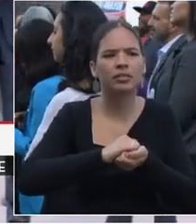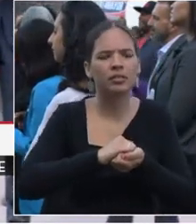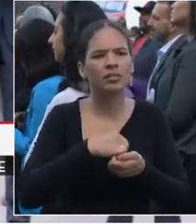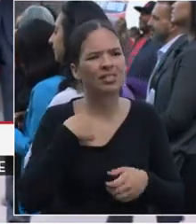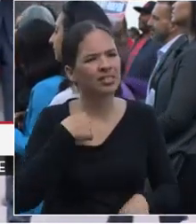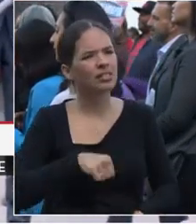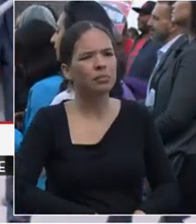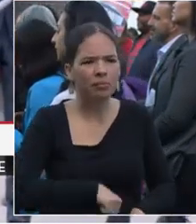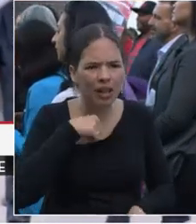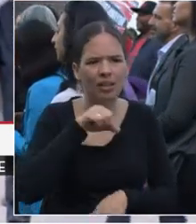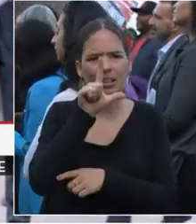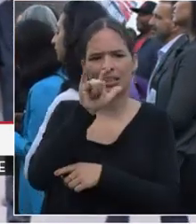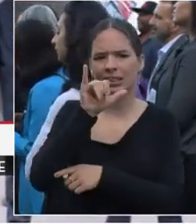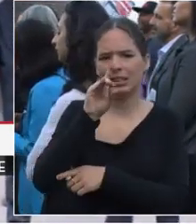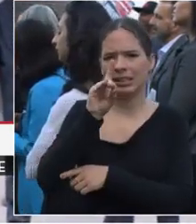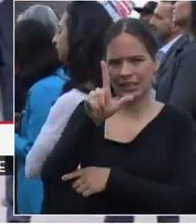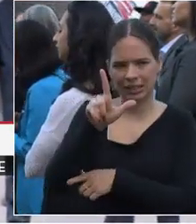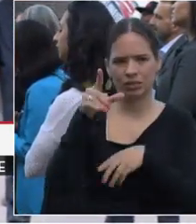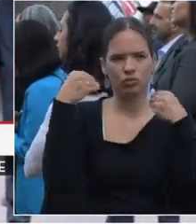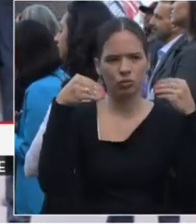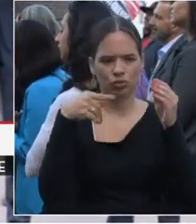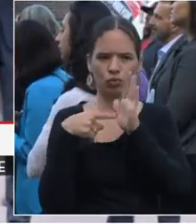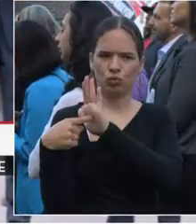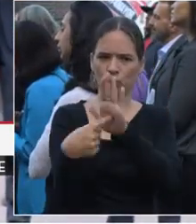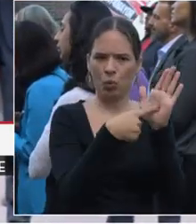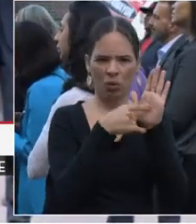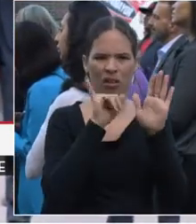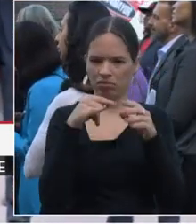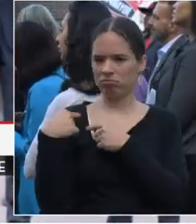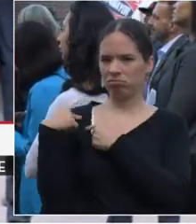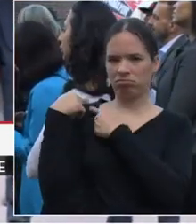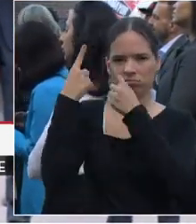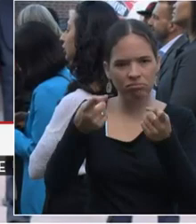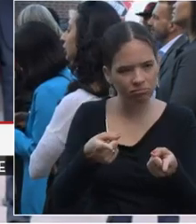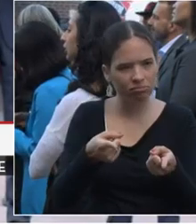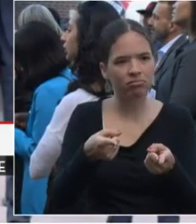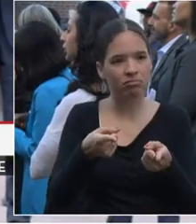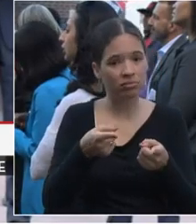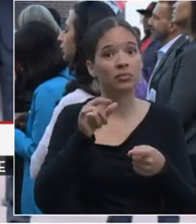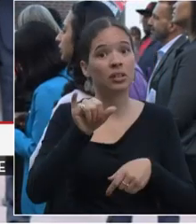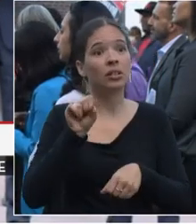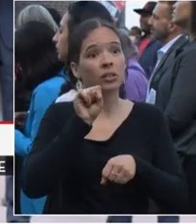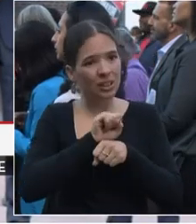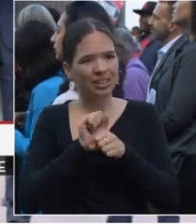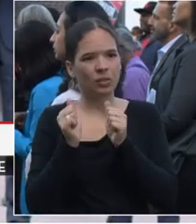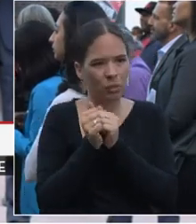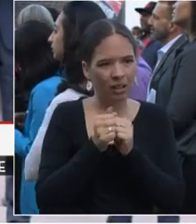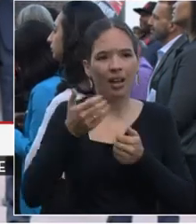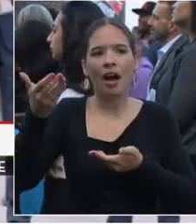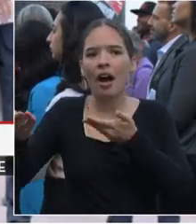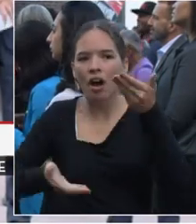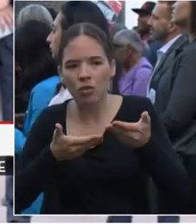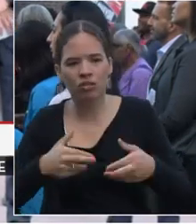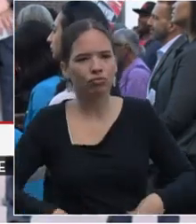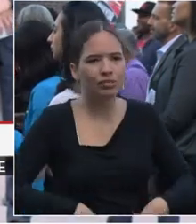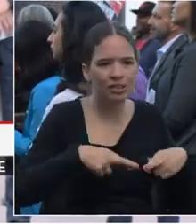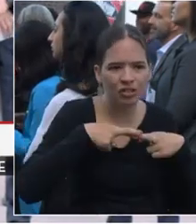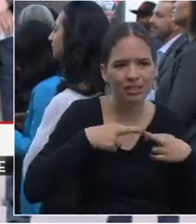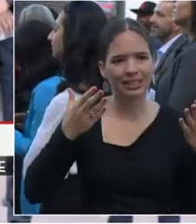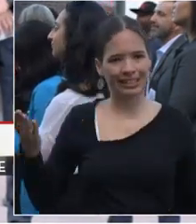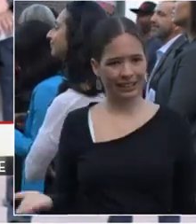has demonstrated at this point in working with and hiring DC residents. So I'm happy about